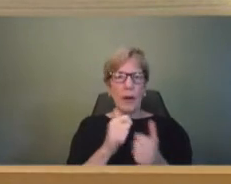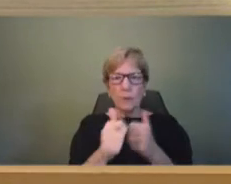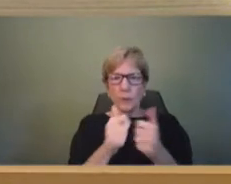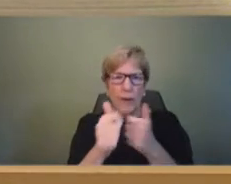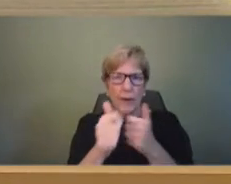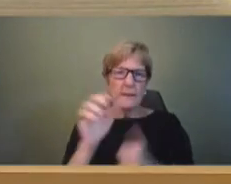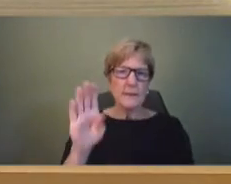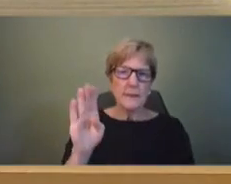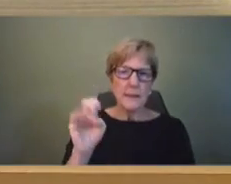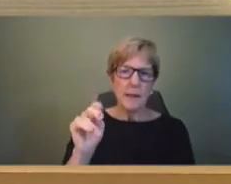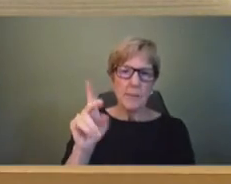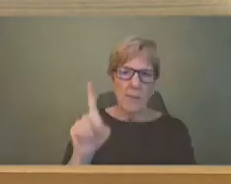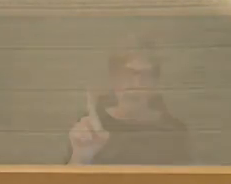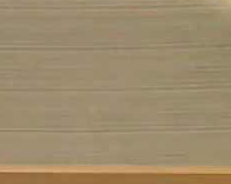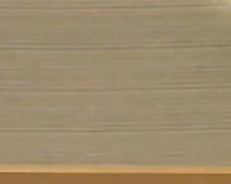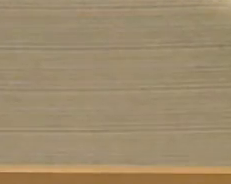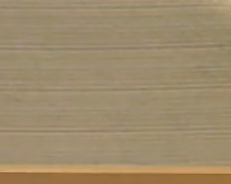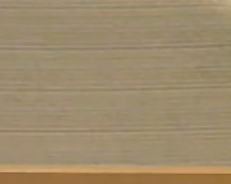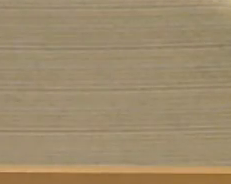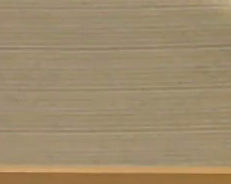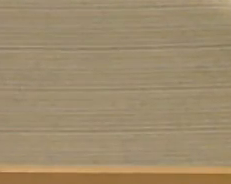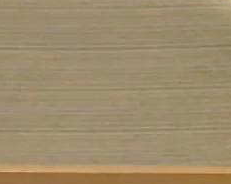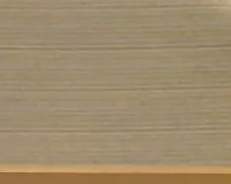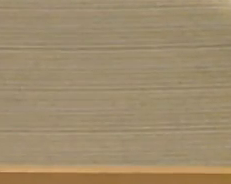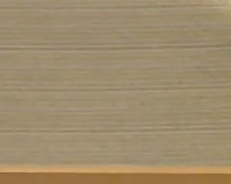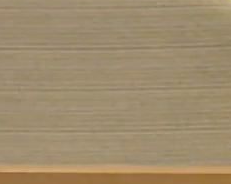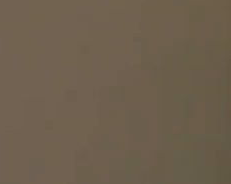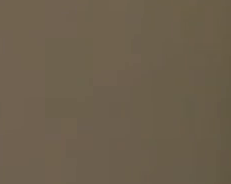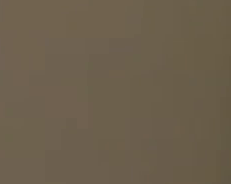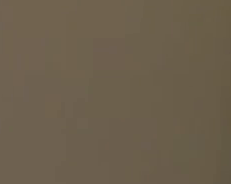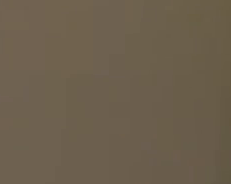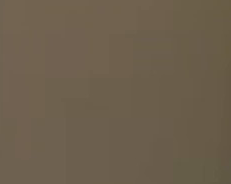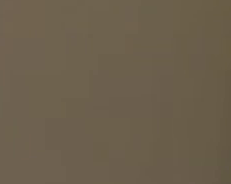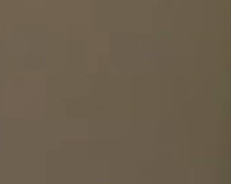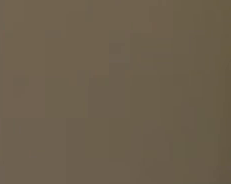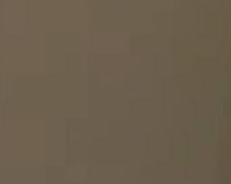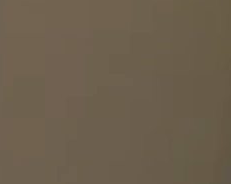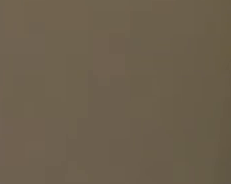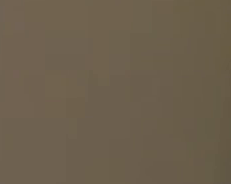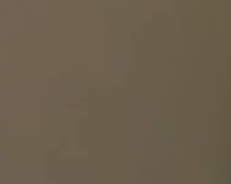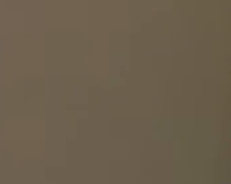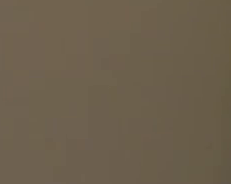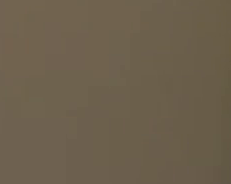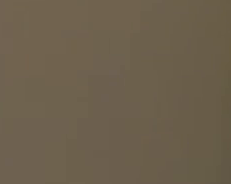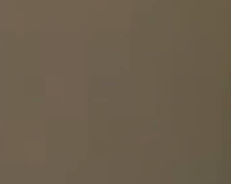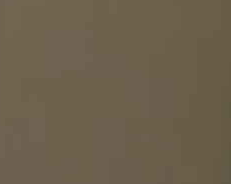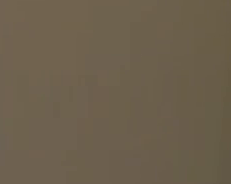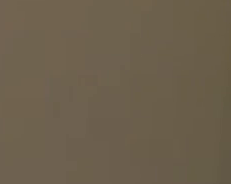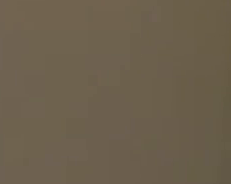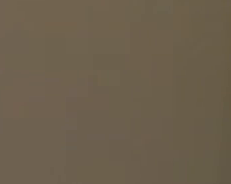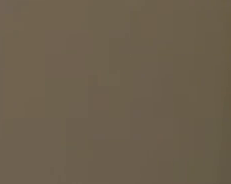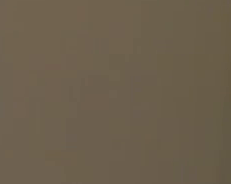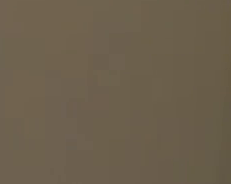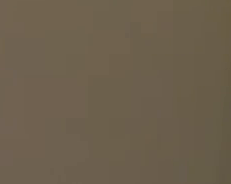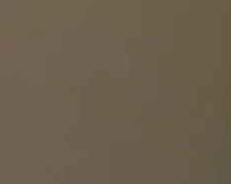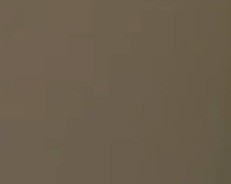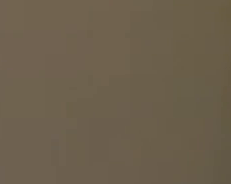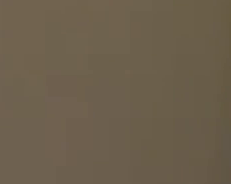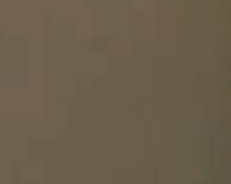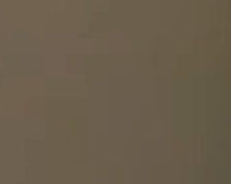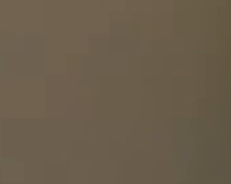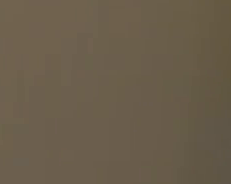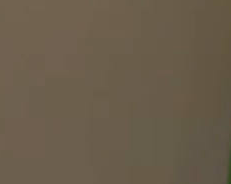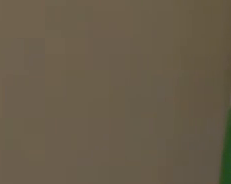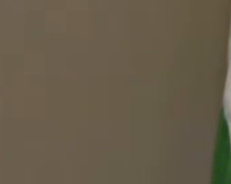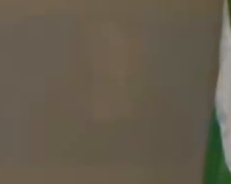right I mean that that's essentially it so thank you Mr lucaria but uh uh dedication of land is appreciated we're always in support of the school we